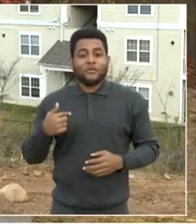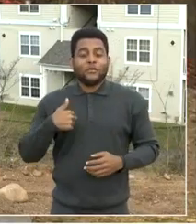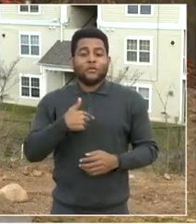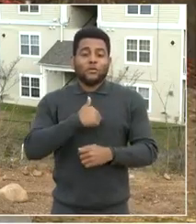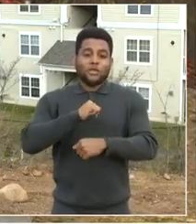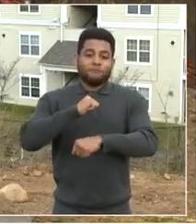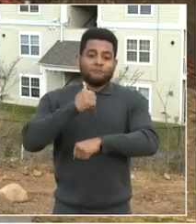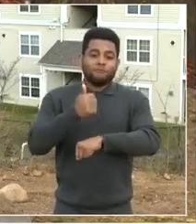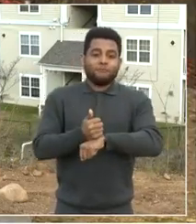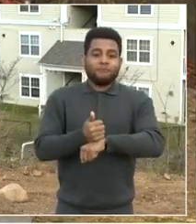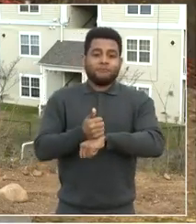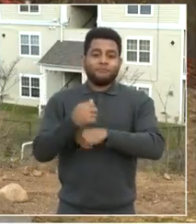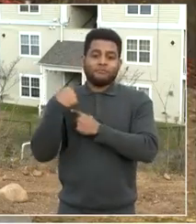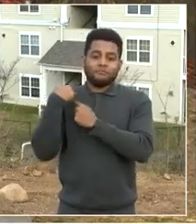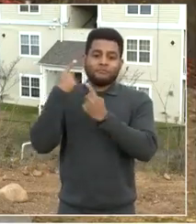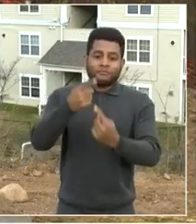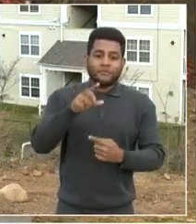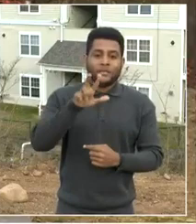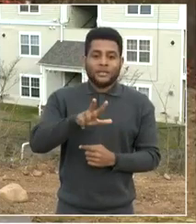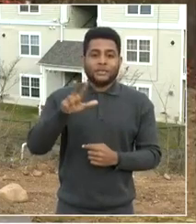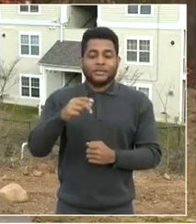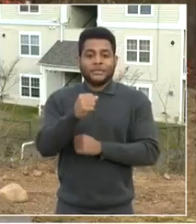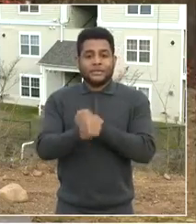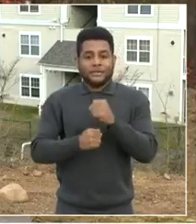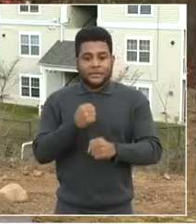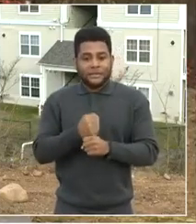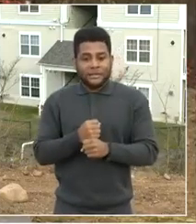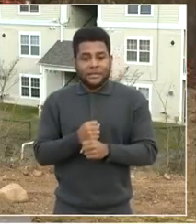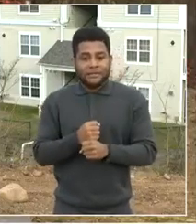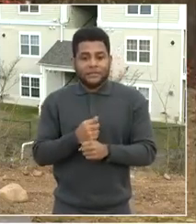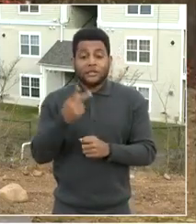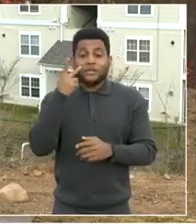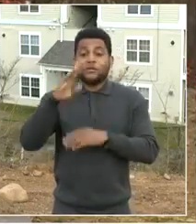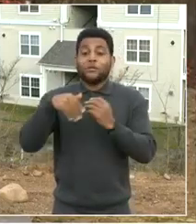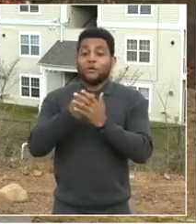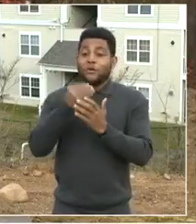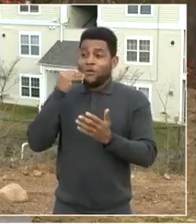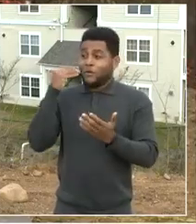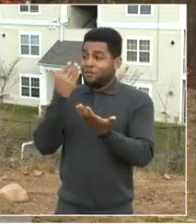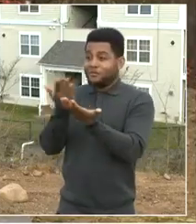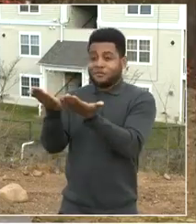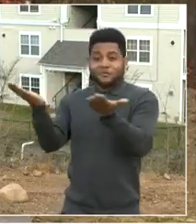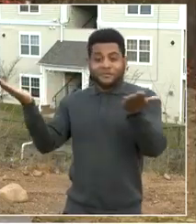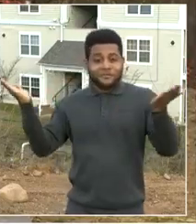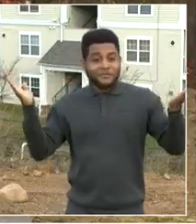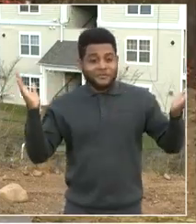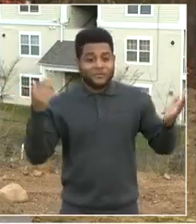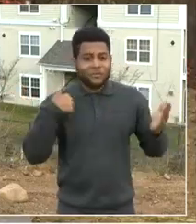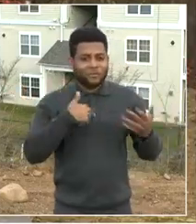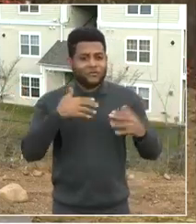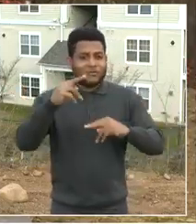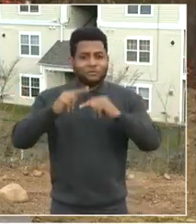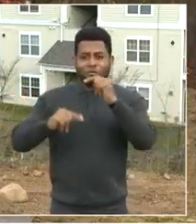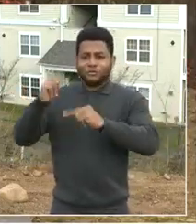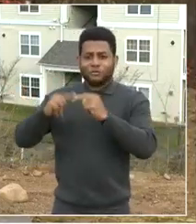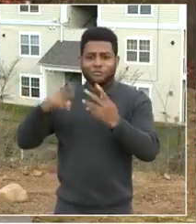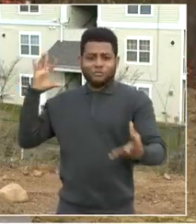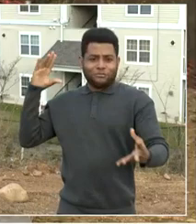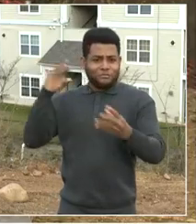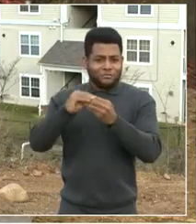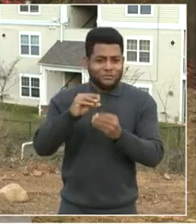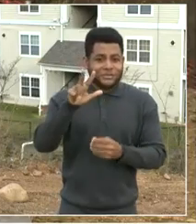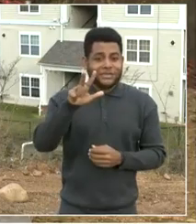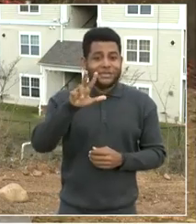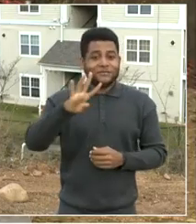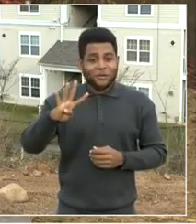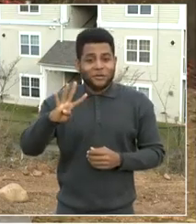years, and we've built all of the houses that you see around here, 34 of them. And these will be finishing up the